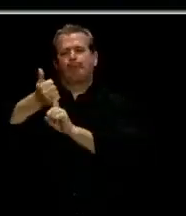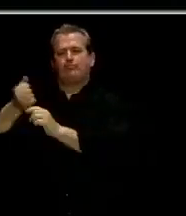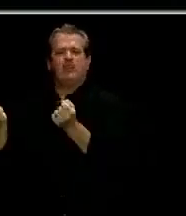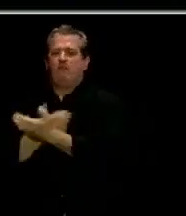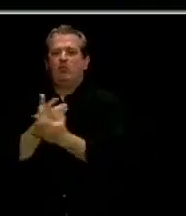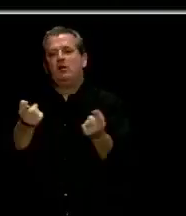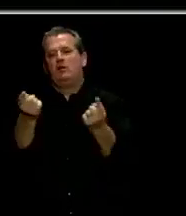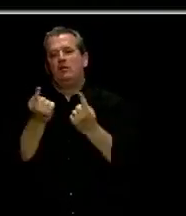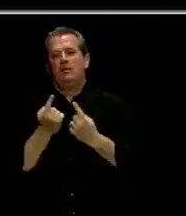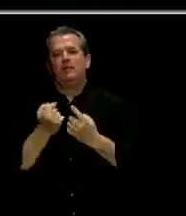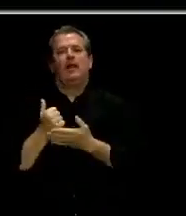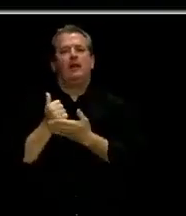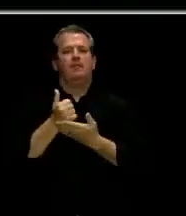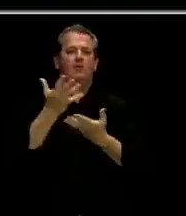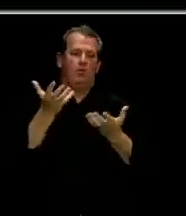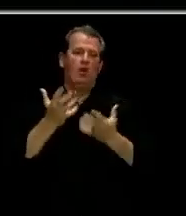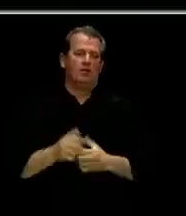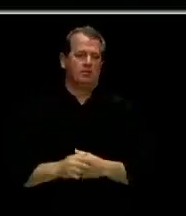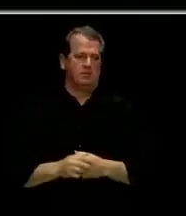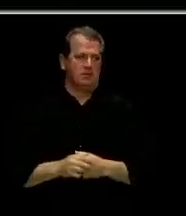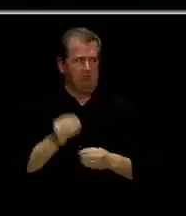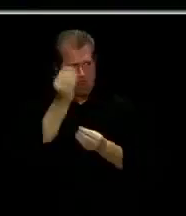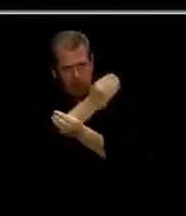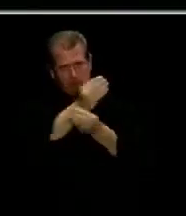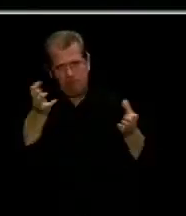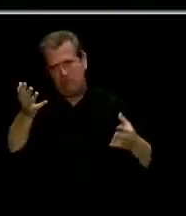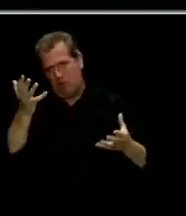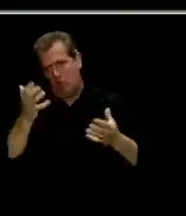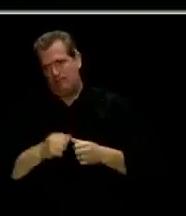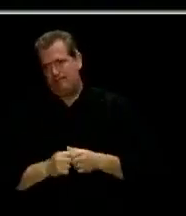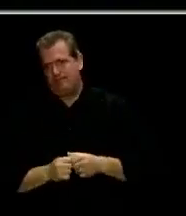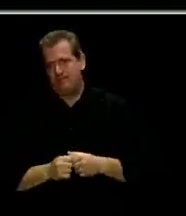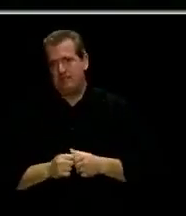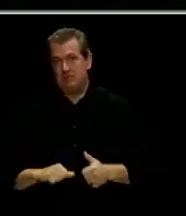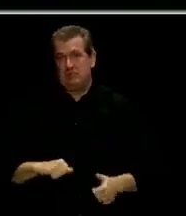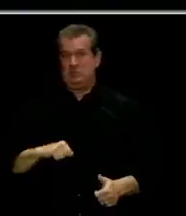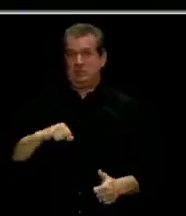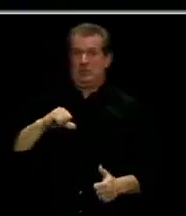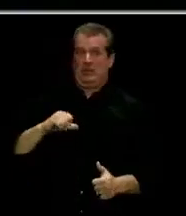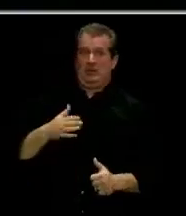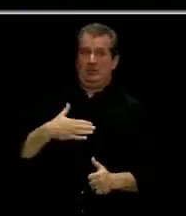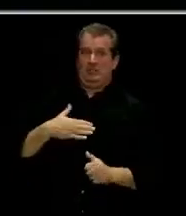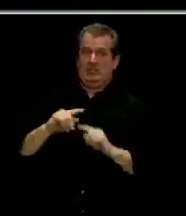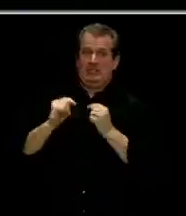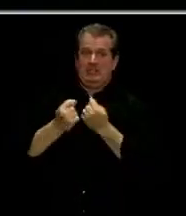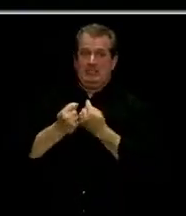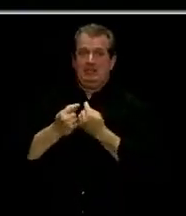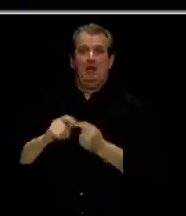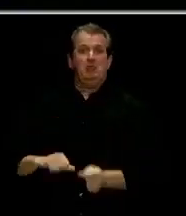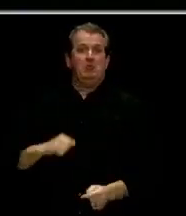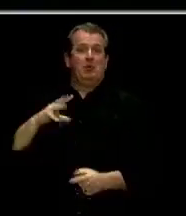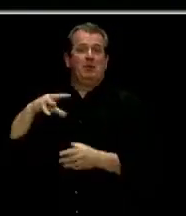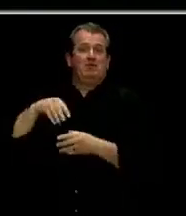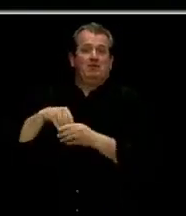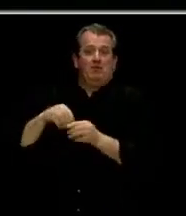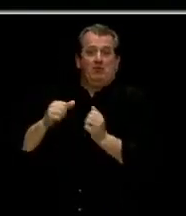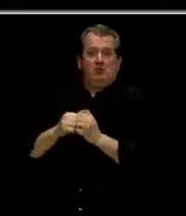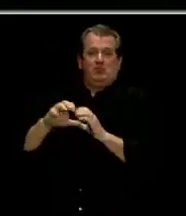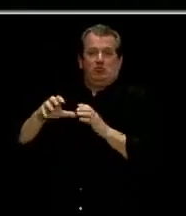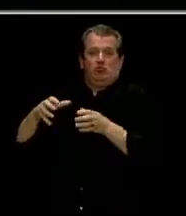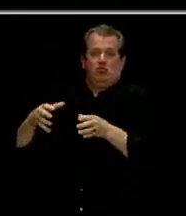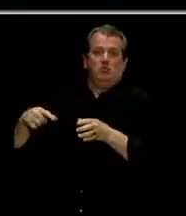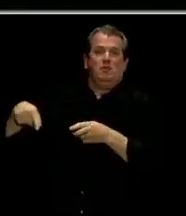those doors. So I want you all to know that. It's just really, I'm so proud of being a part of that and being